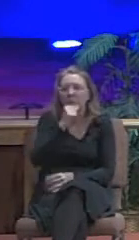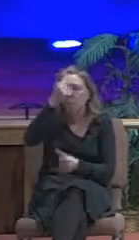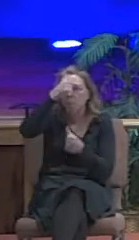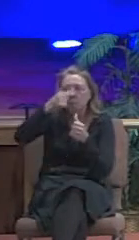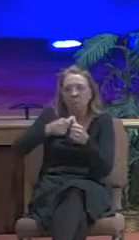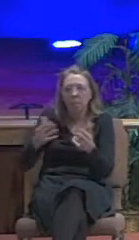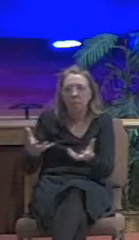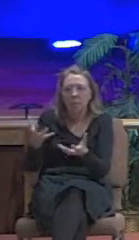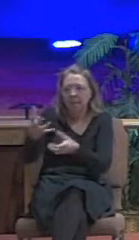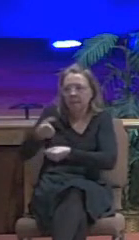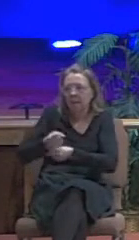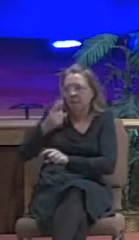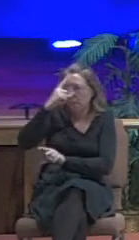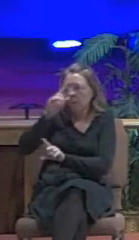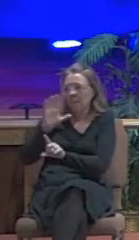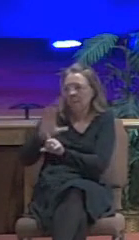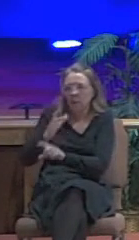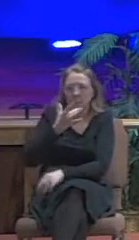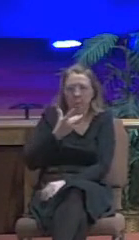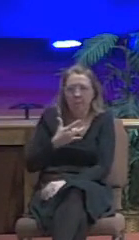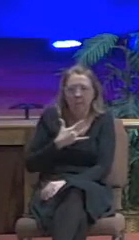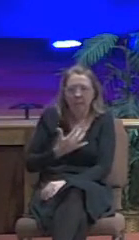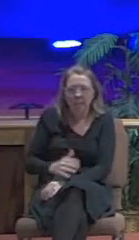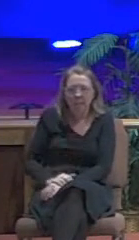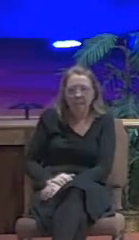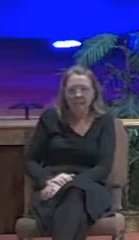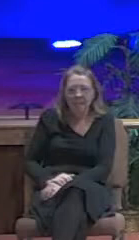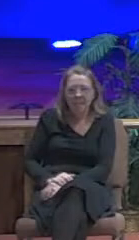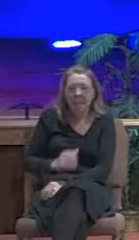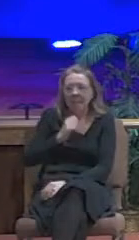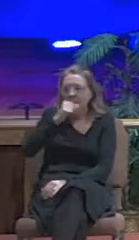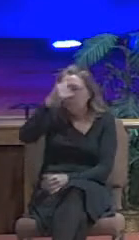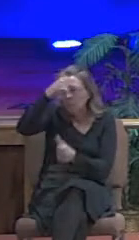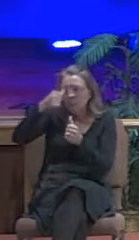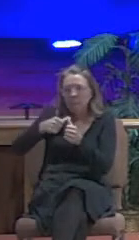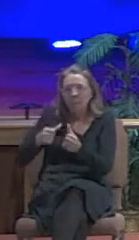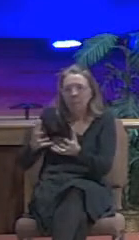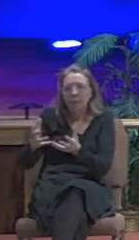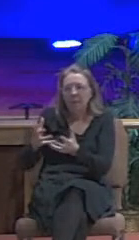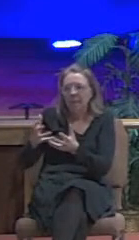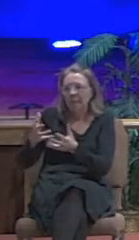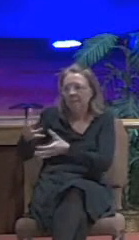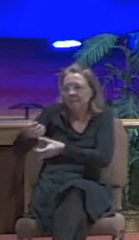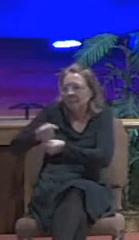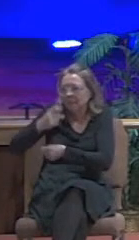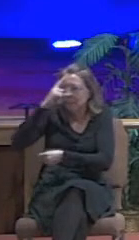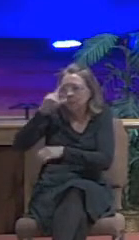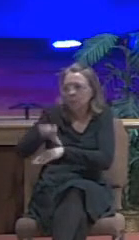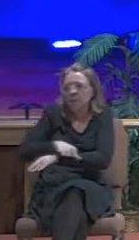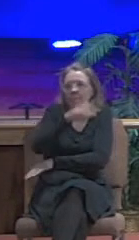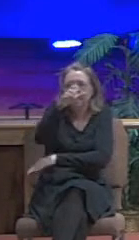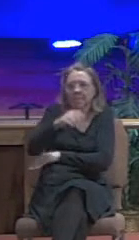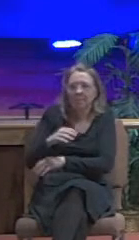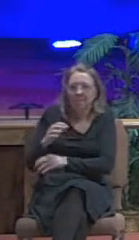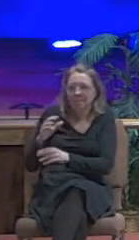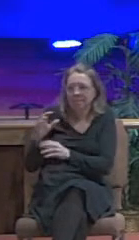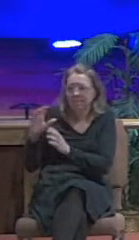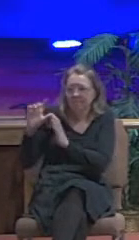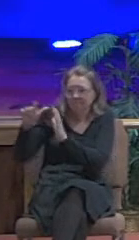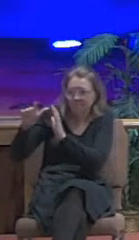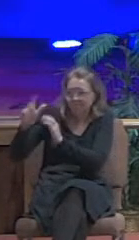Your kids will not remember what you got them this Christmas a year or 2 or 5 years from now. But guess what they will